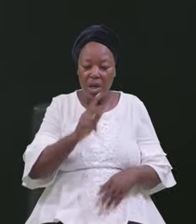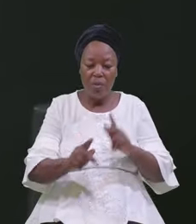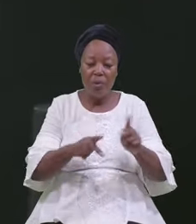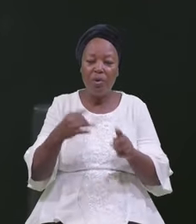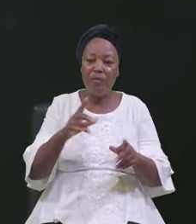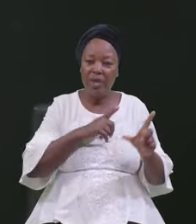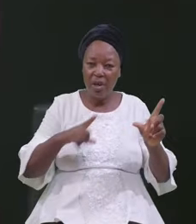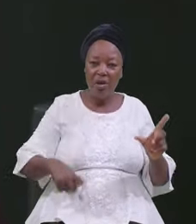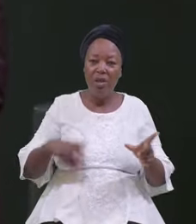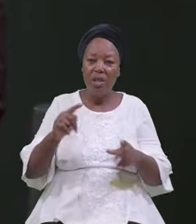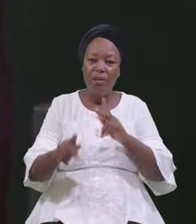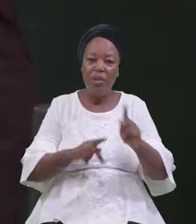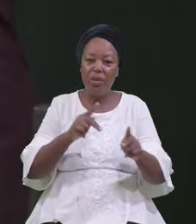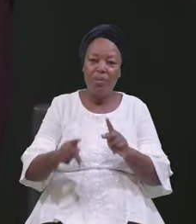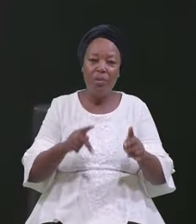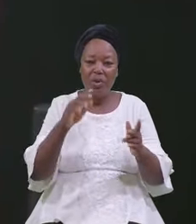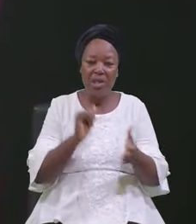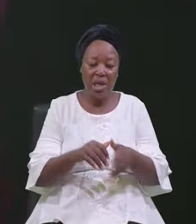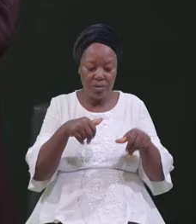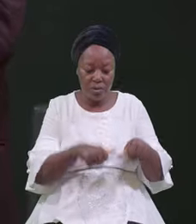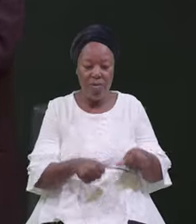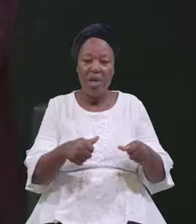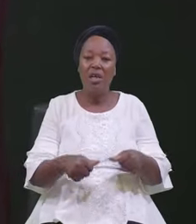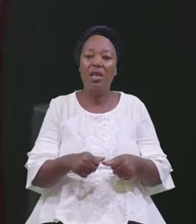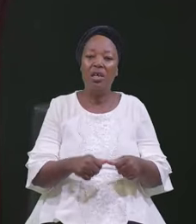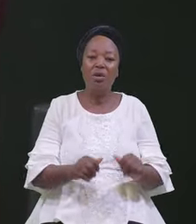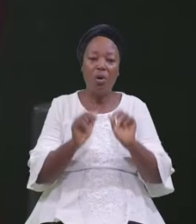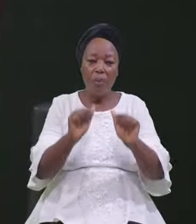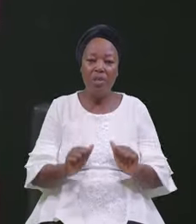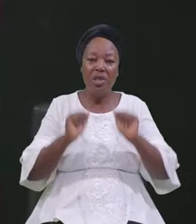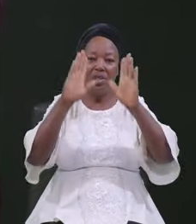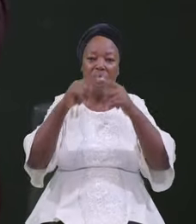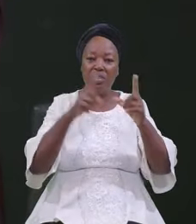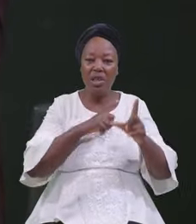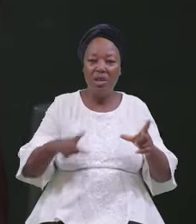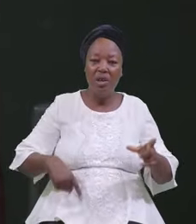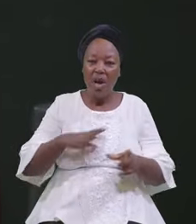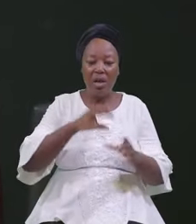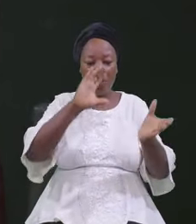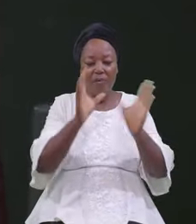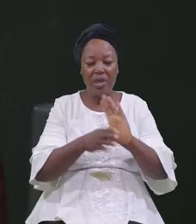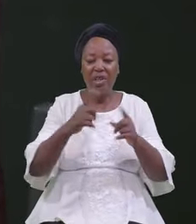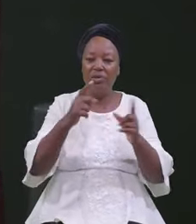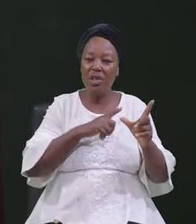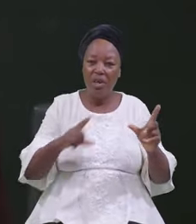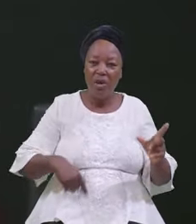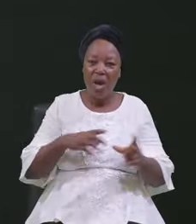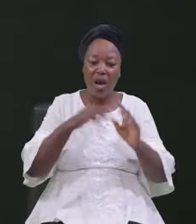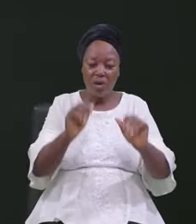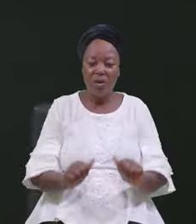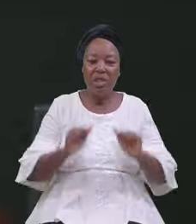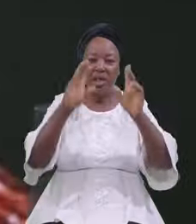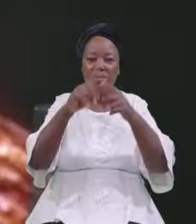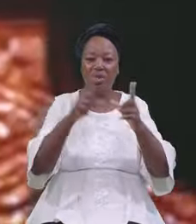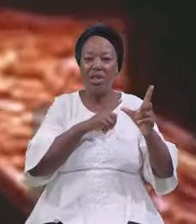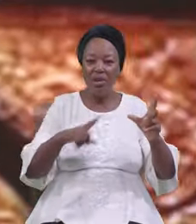the Lord, the people that remain committed to the Lord and converted to the Lord and consecrated to